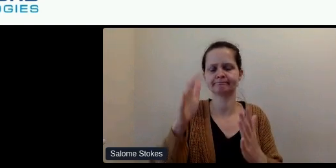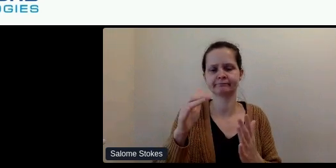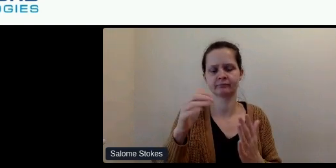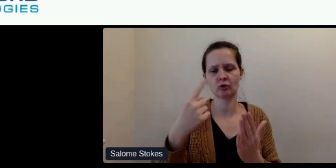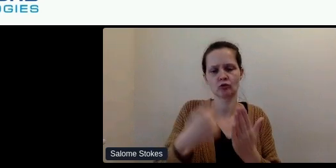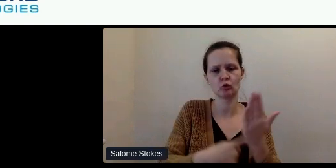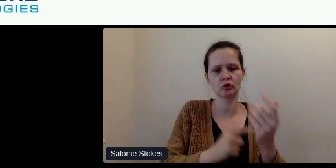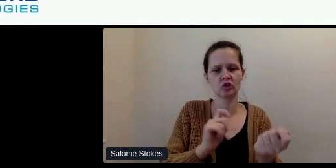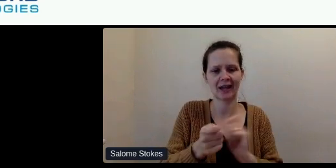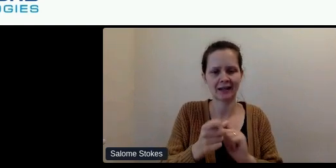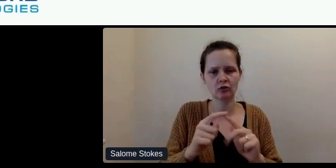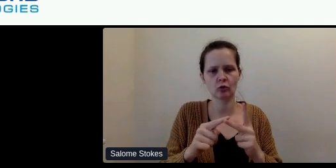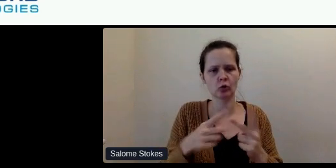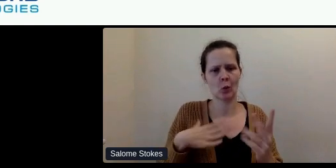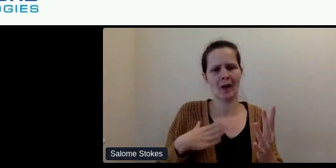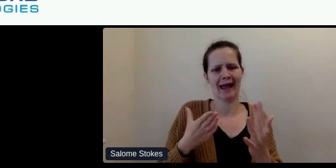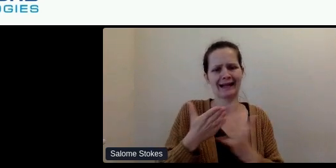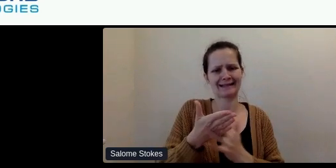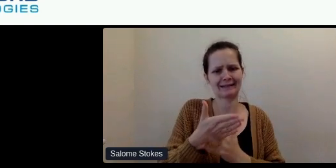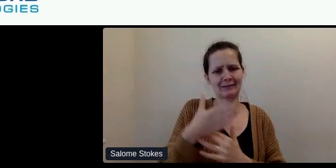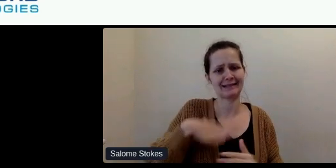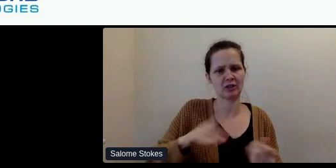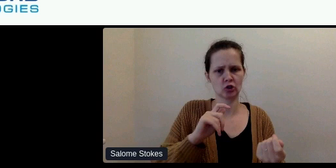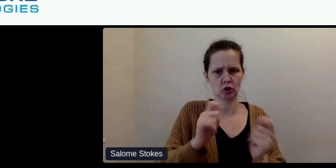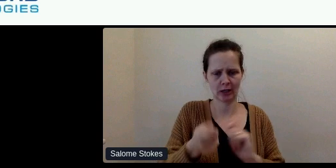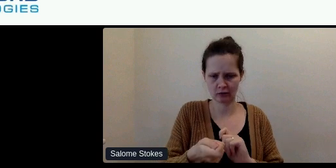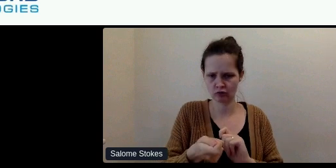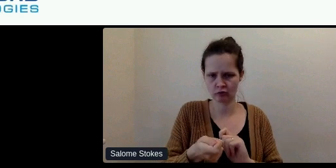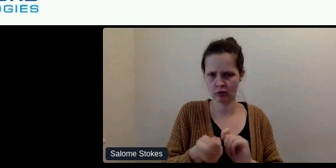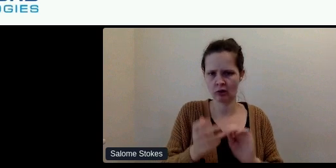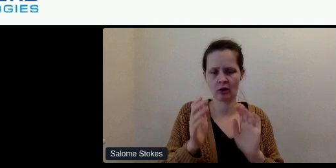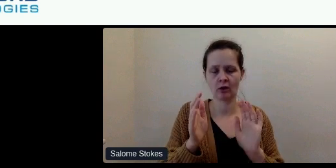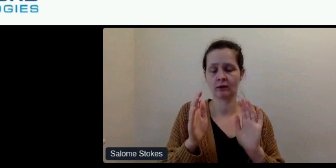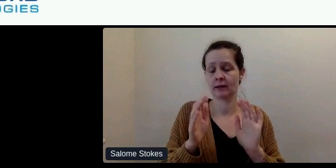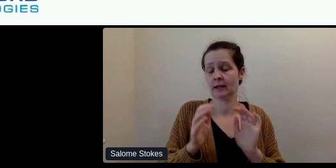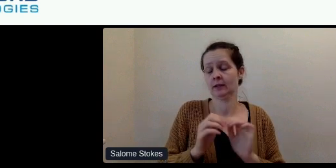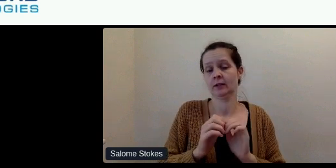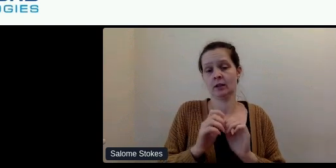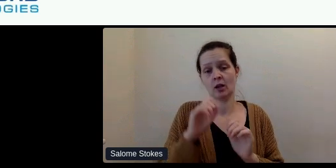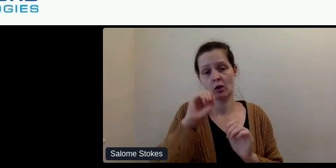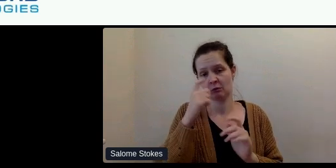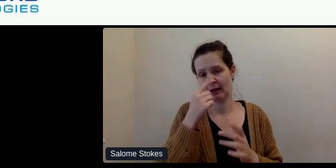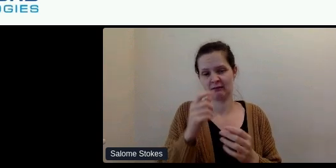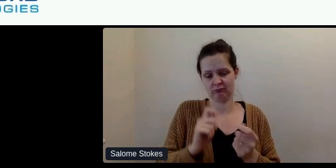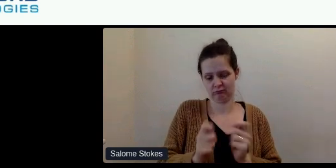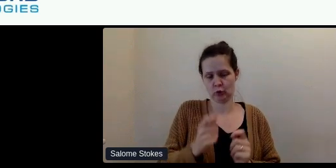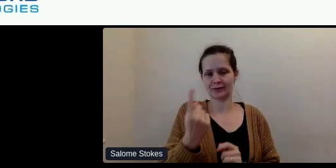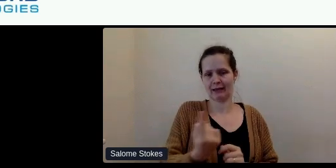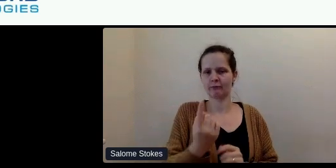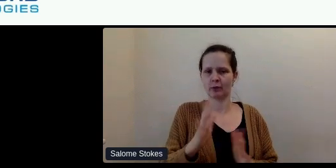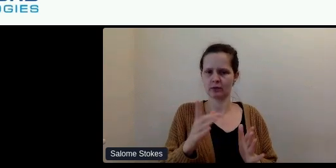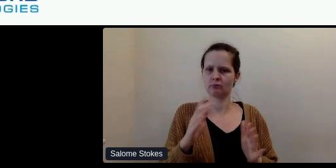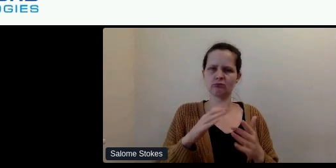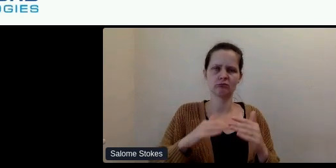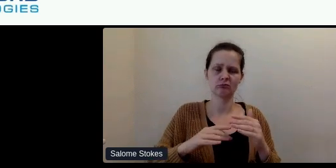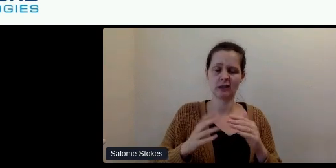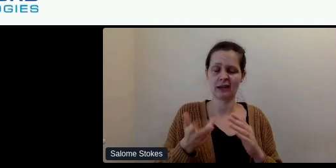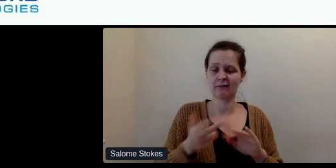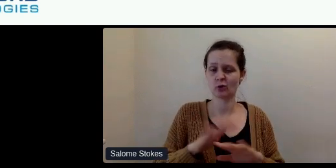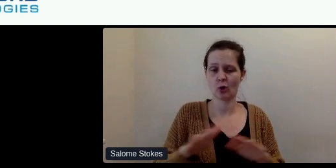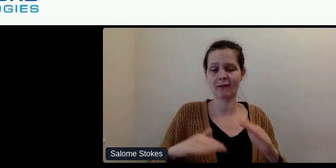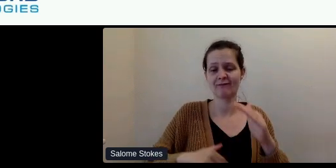run as soon as it's set up, fully automated. And because of that, it can process hundreds and thousands of pages per